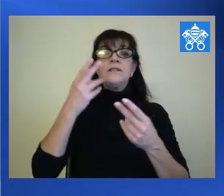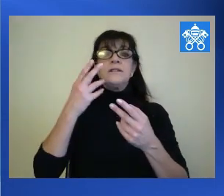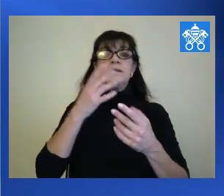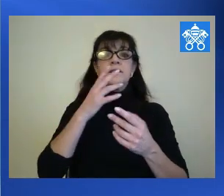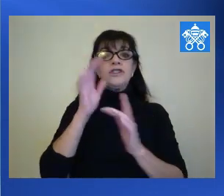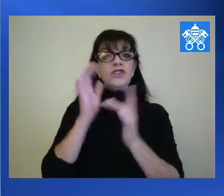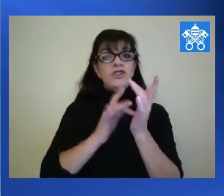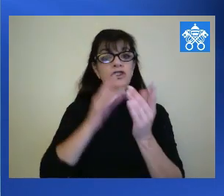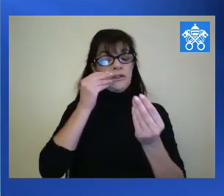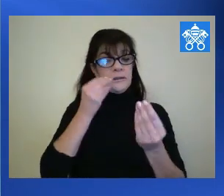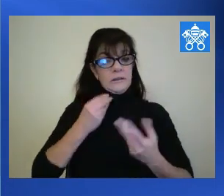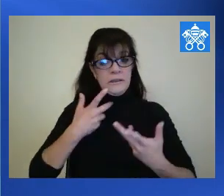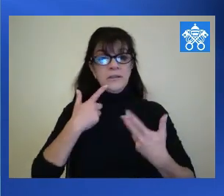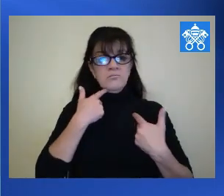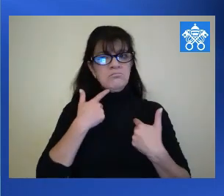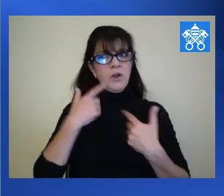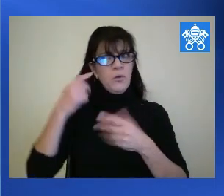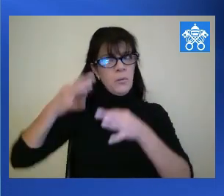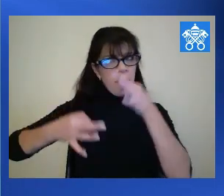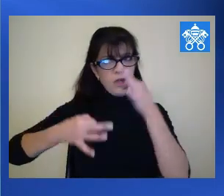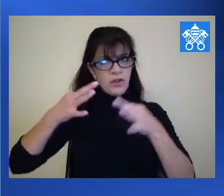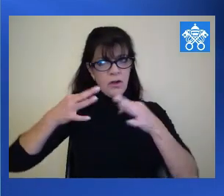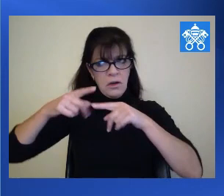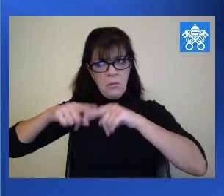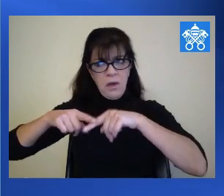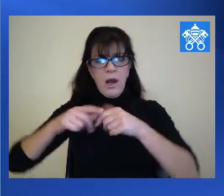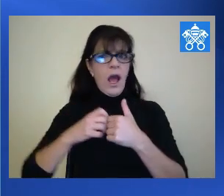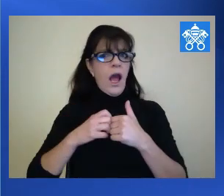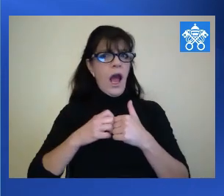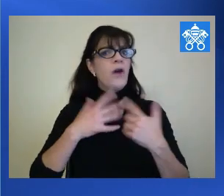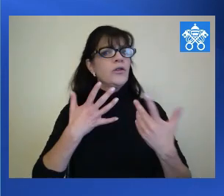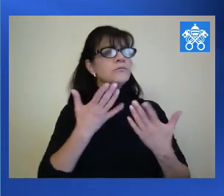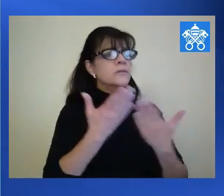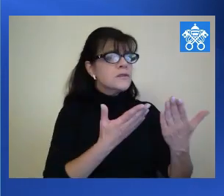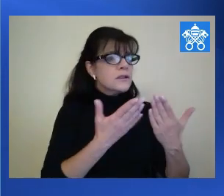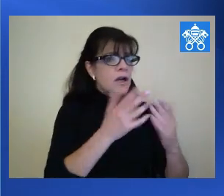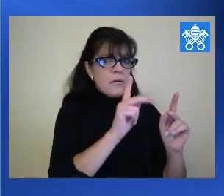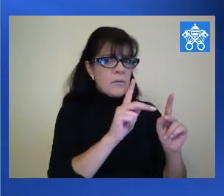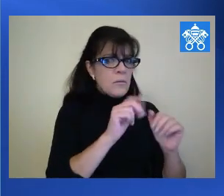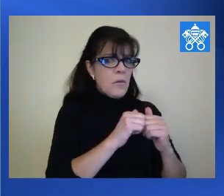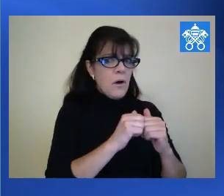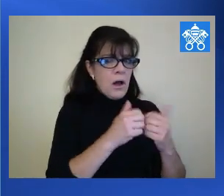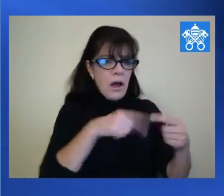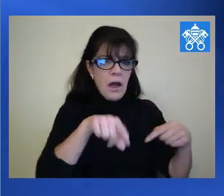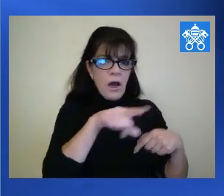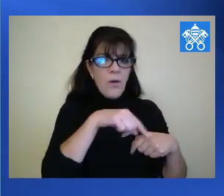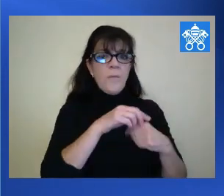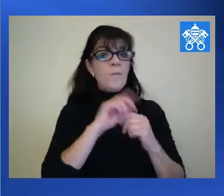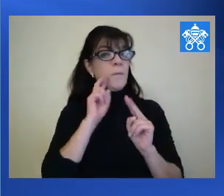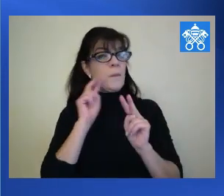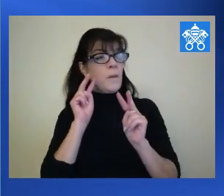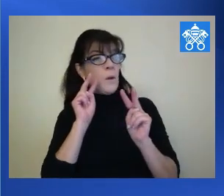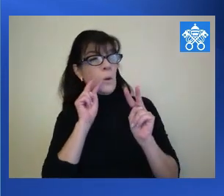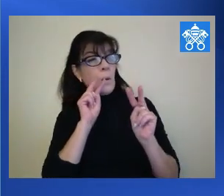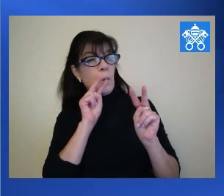to how we have served him in our brothers and sisters. We now have our eyes turned on